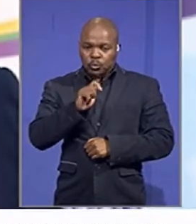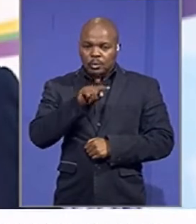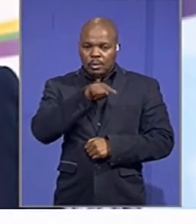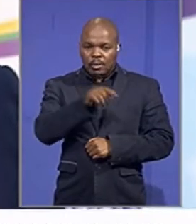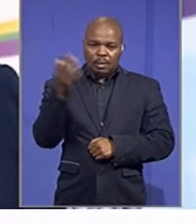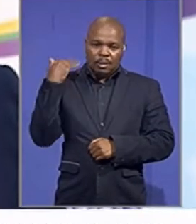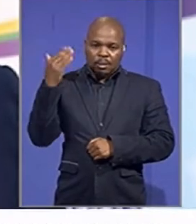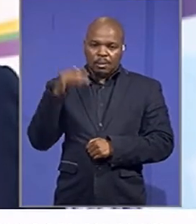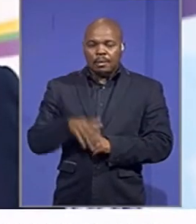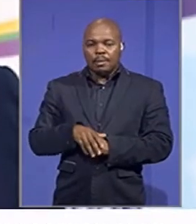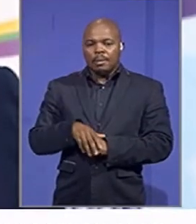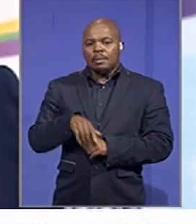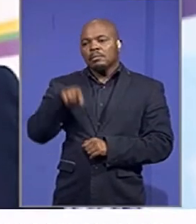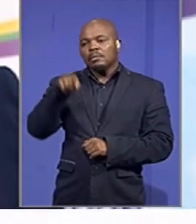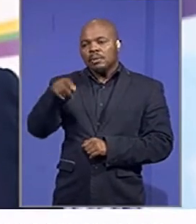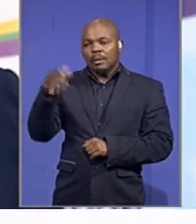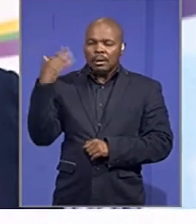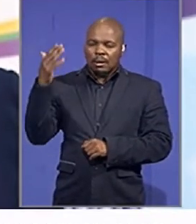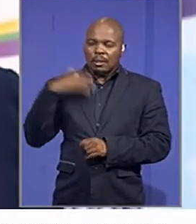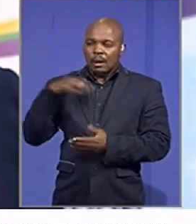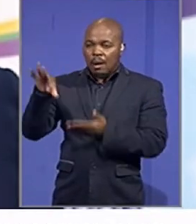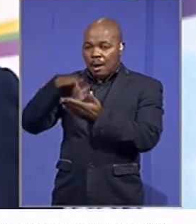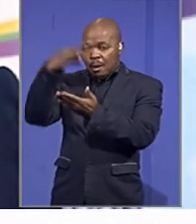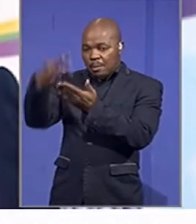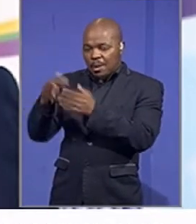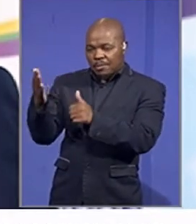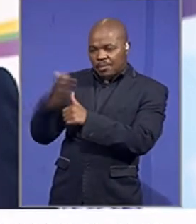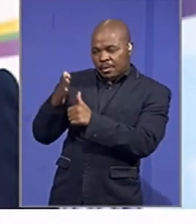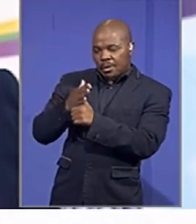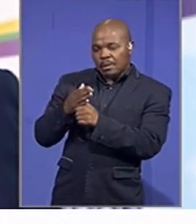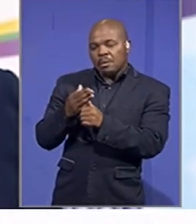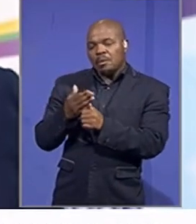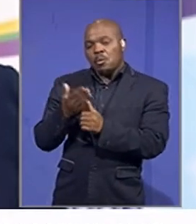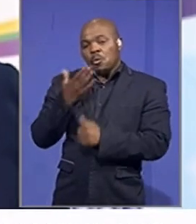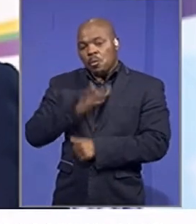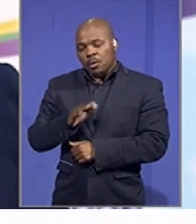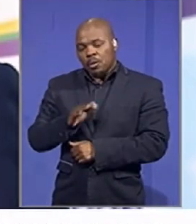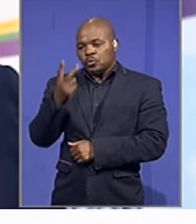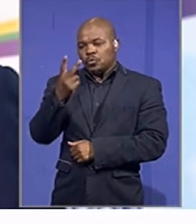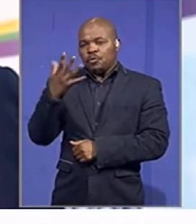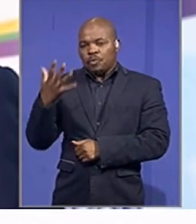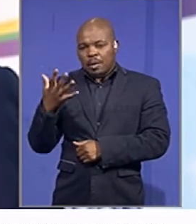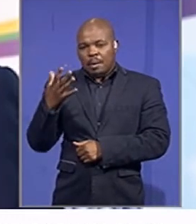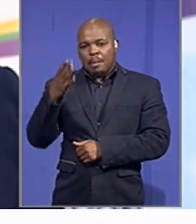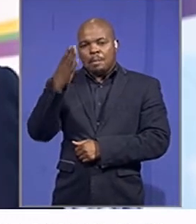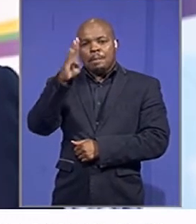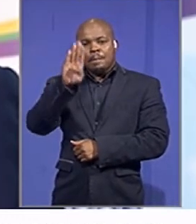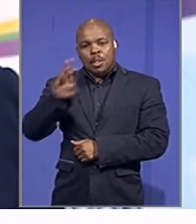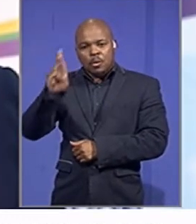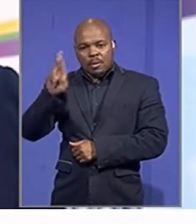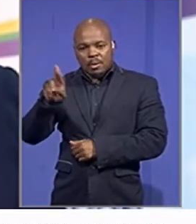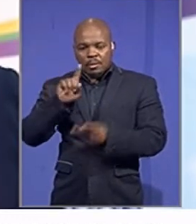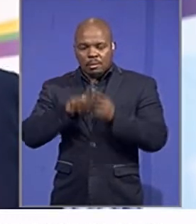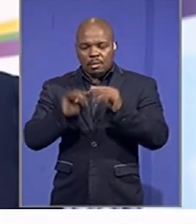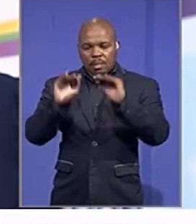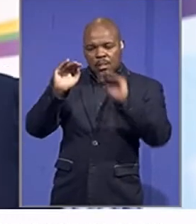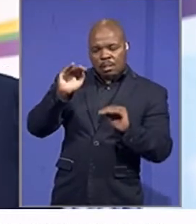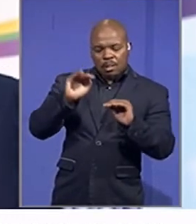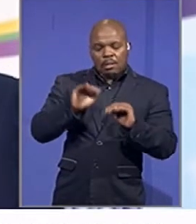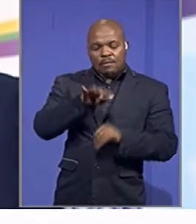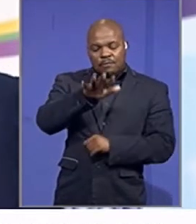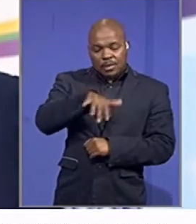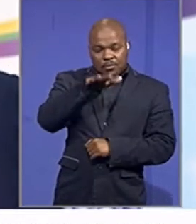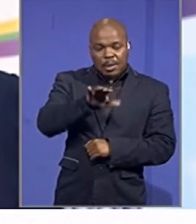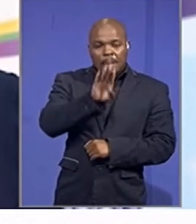negative return that was in the original application from 25 billion to 15 billion, and